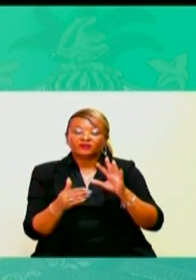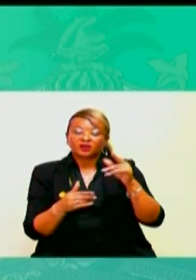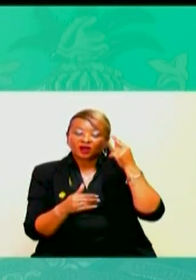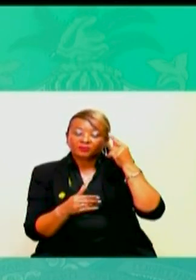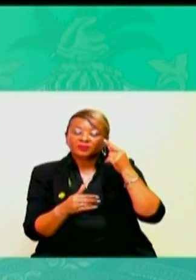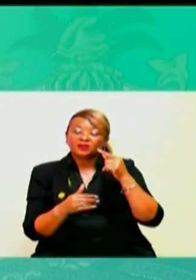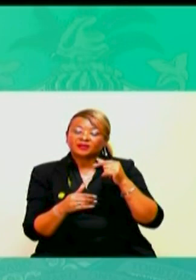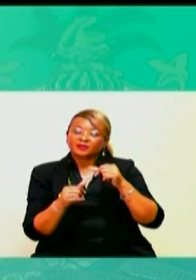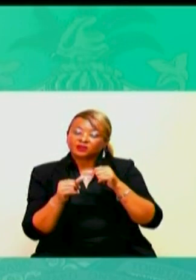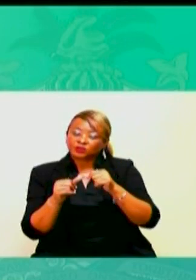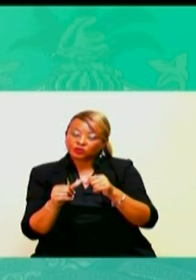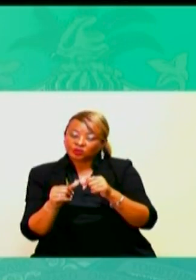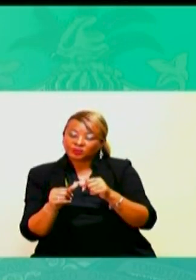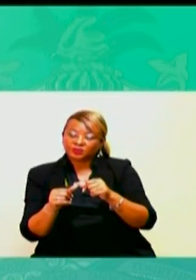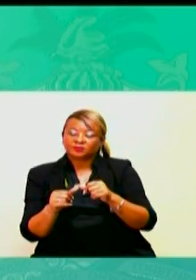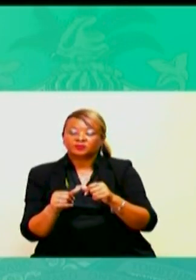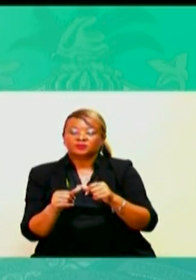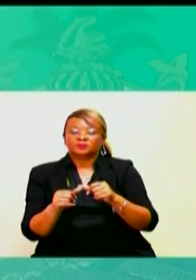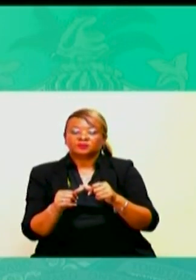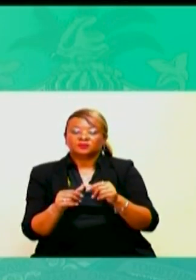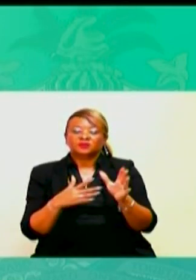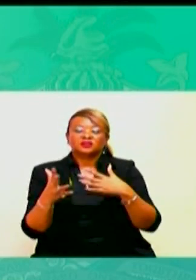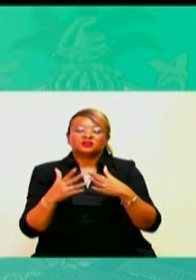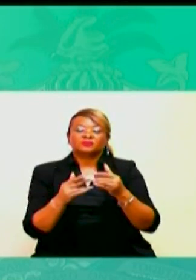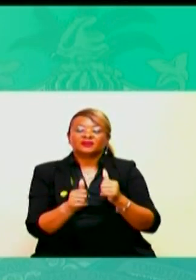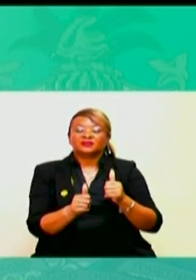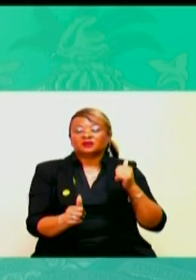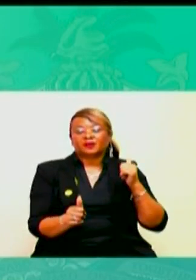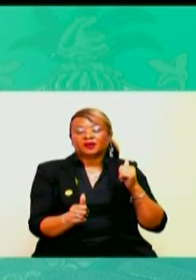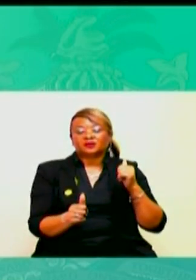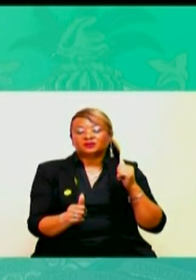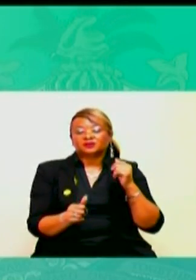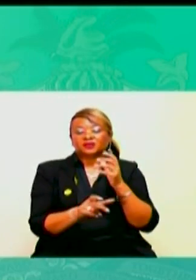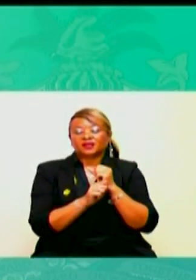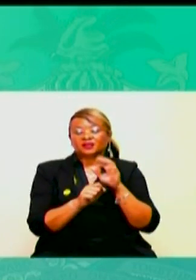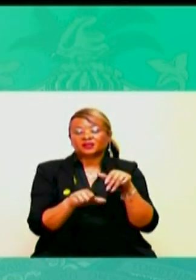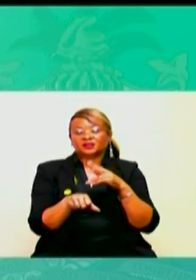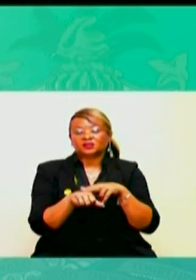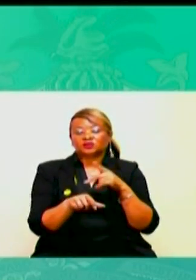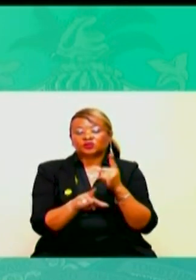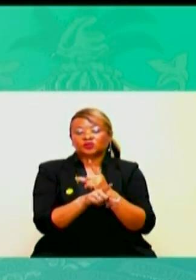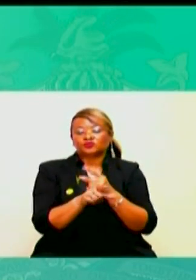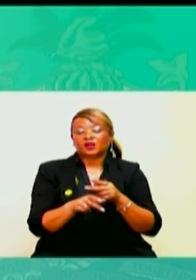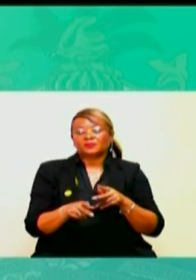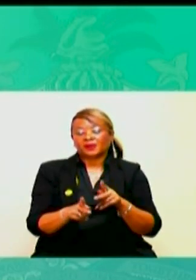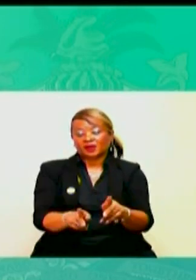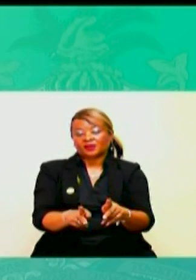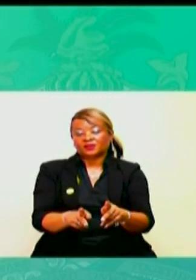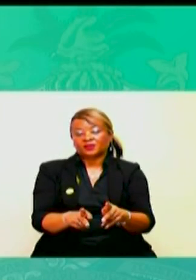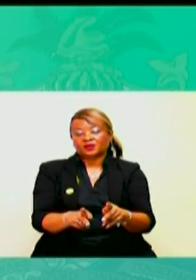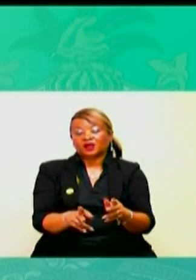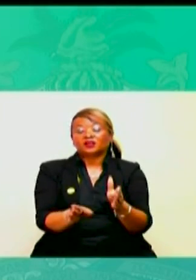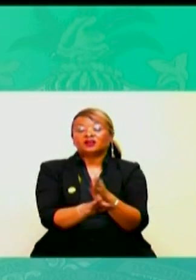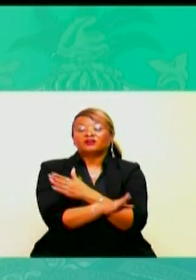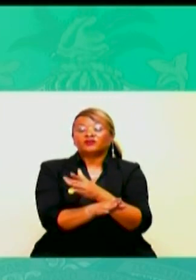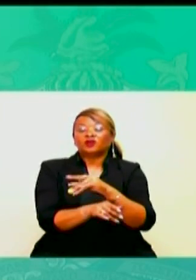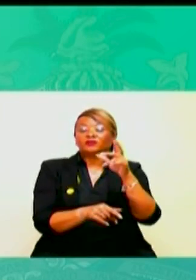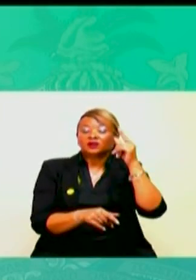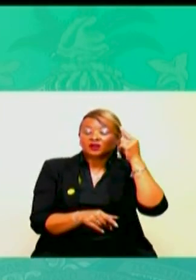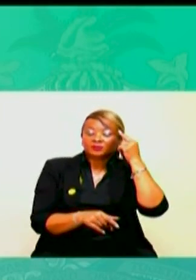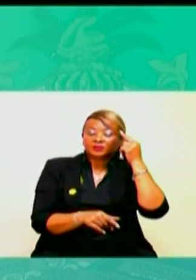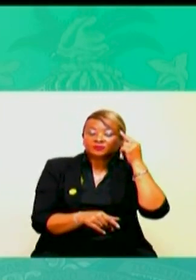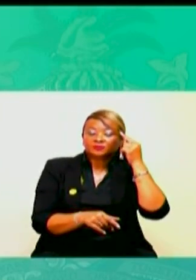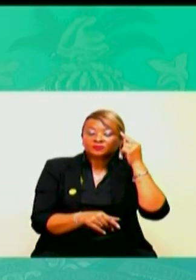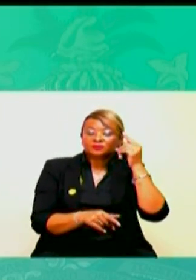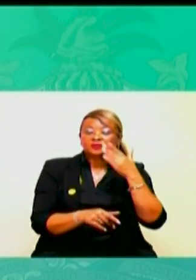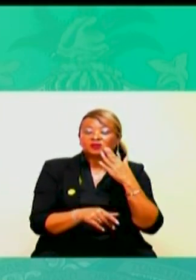determined, despite setbacks, to get this nation on the right path. Under the former government, the good people